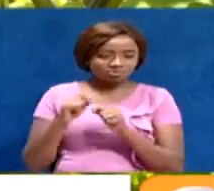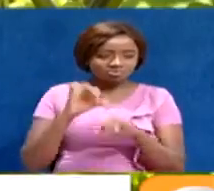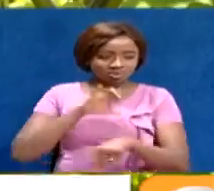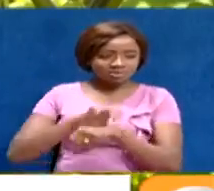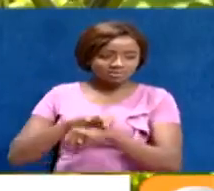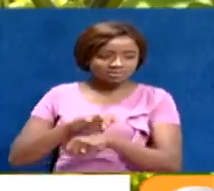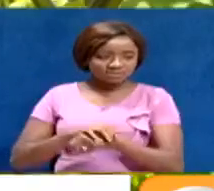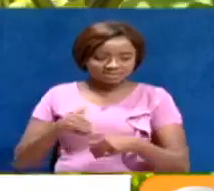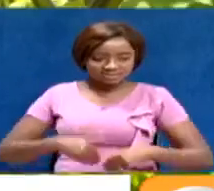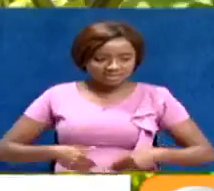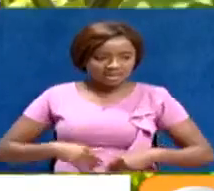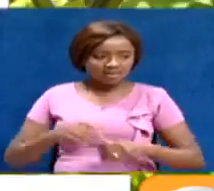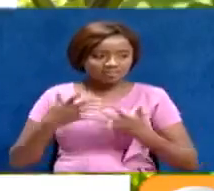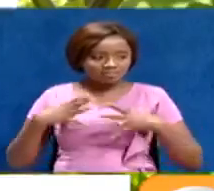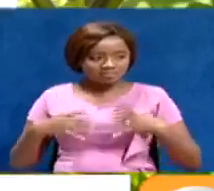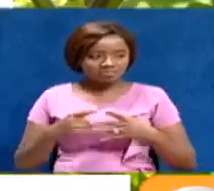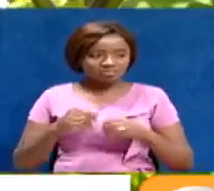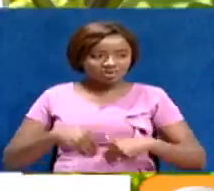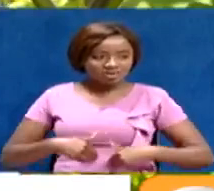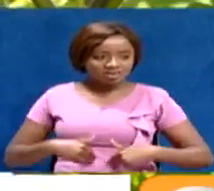people, young adults,